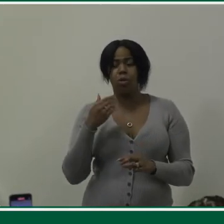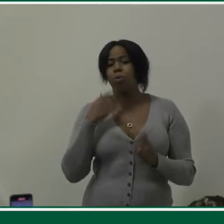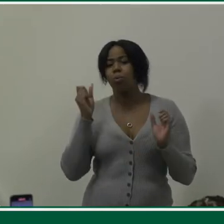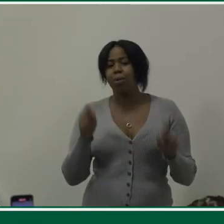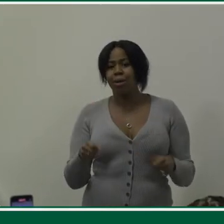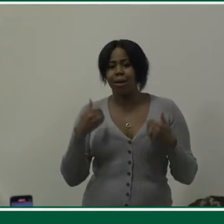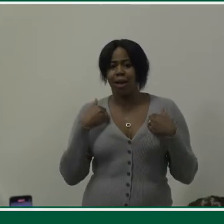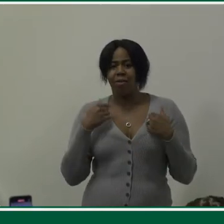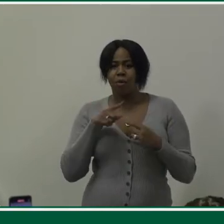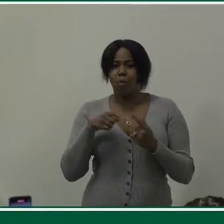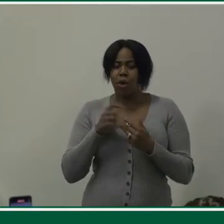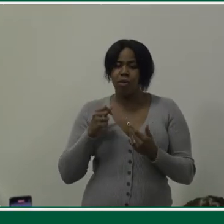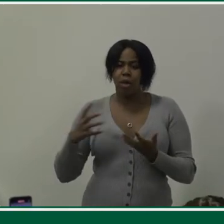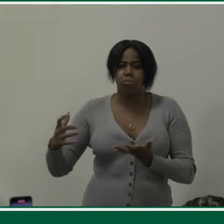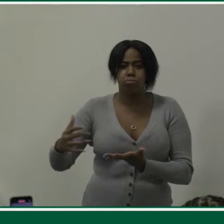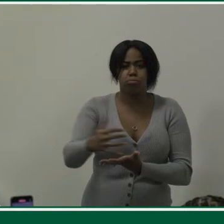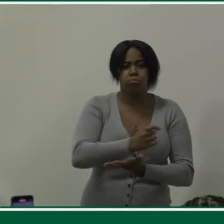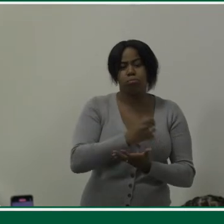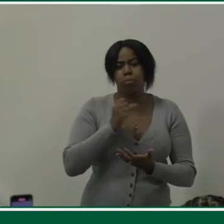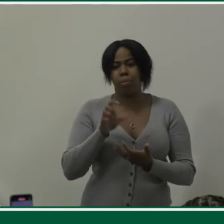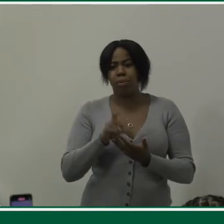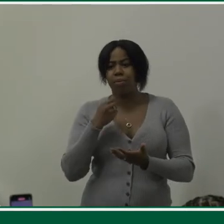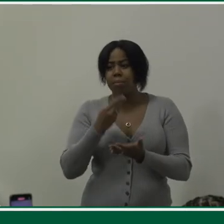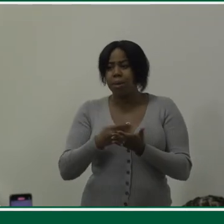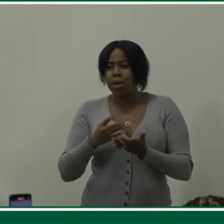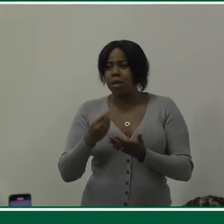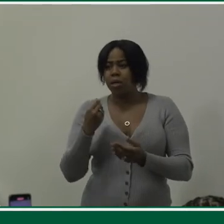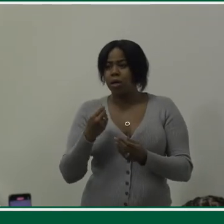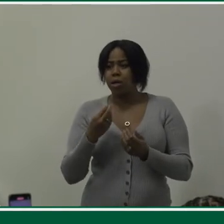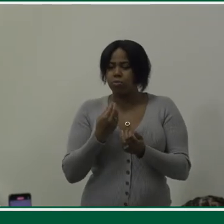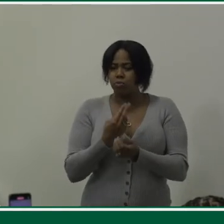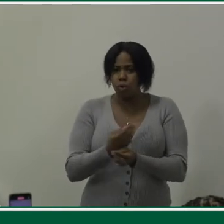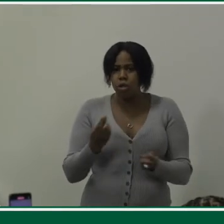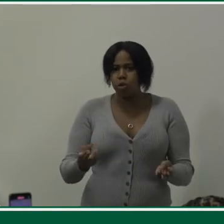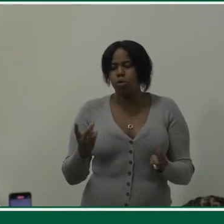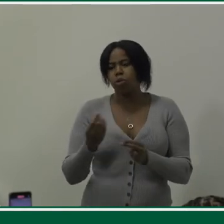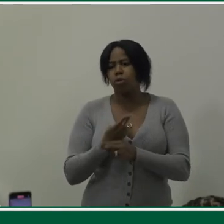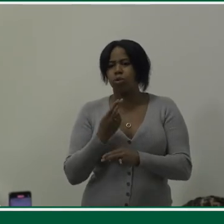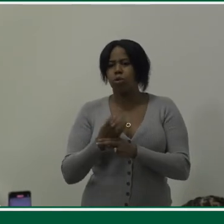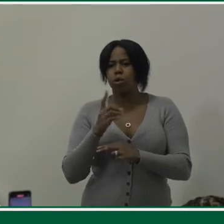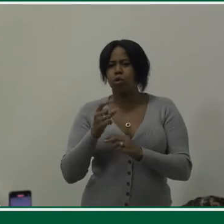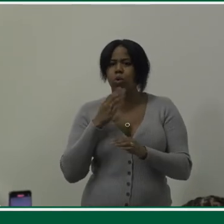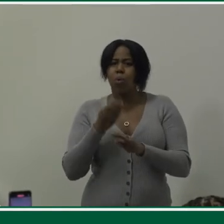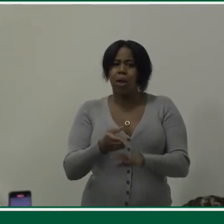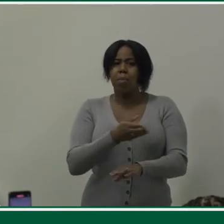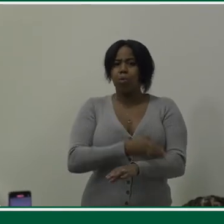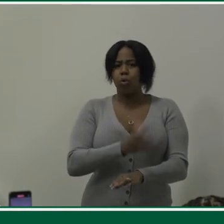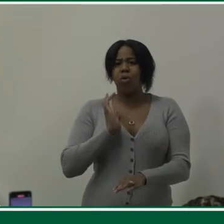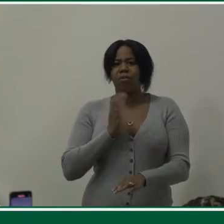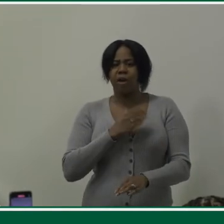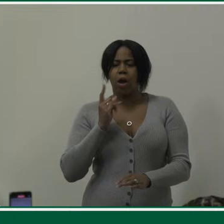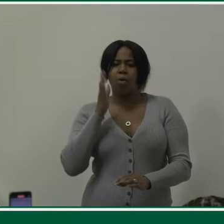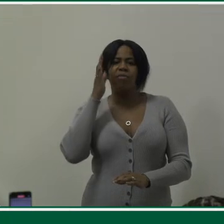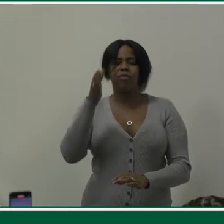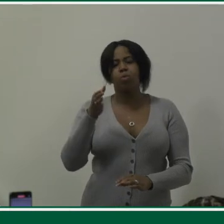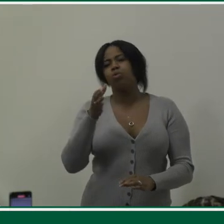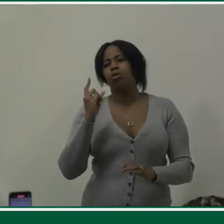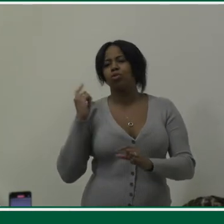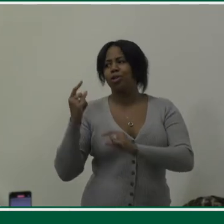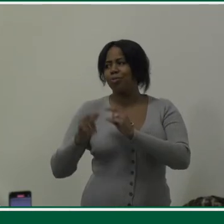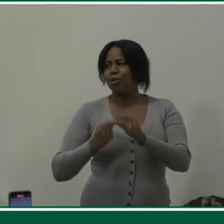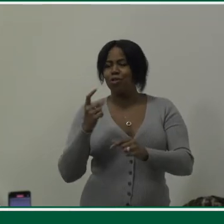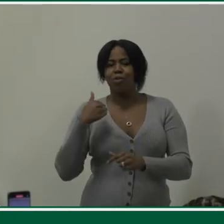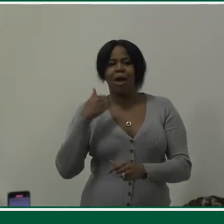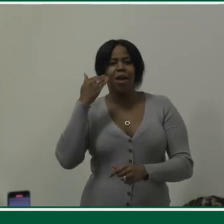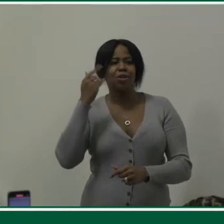resources are gathered and the investments are made to improve retention and graduation amongst our future generations, I know